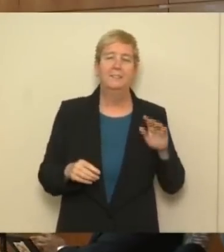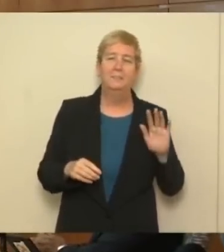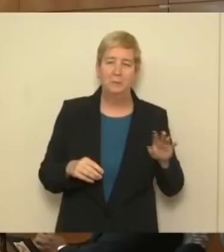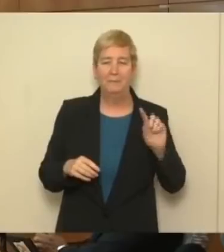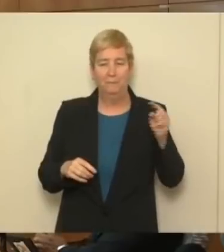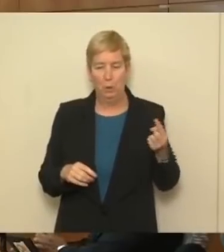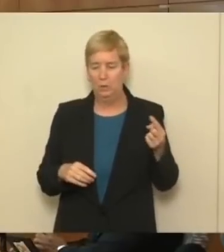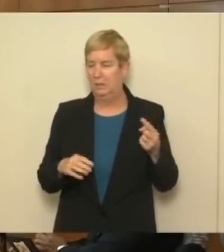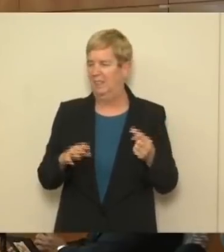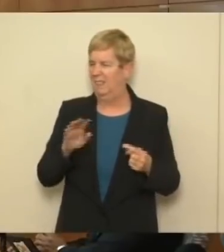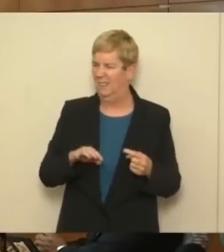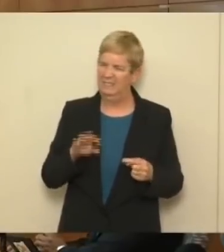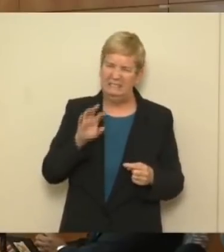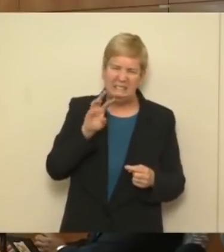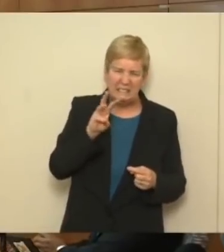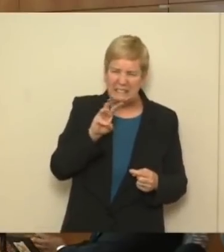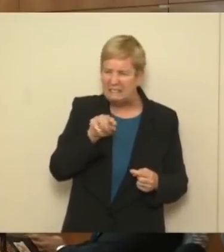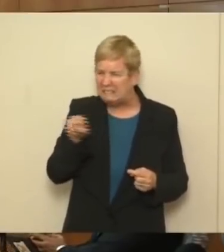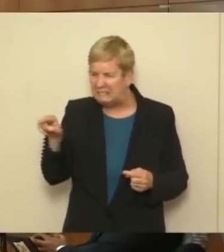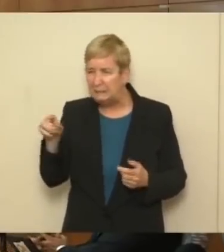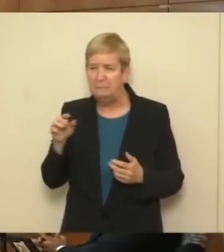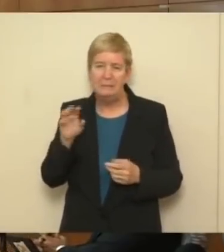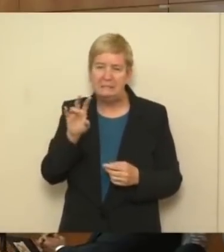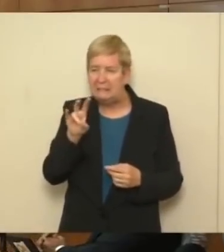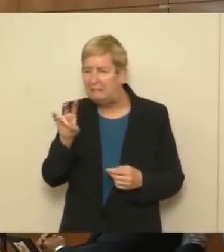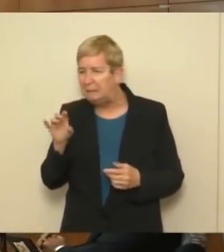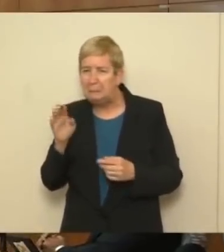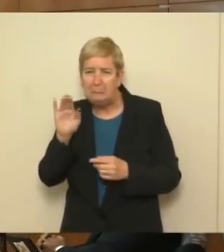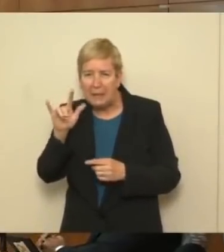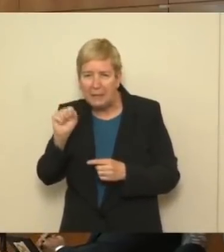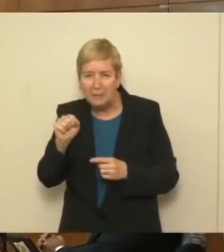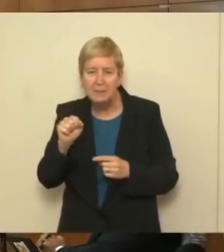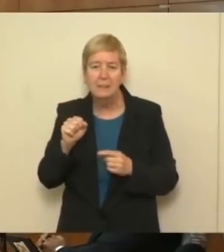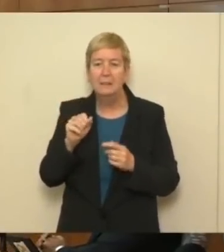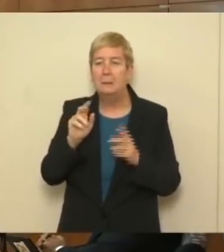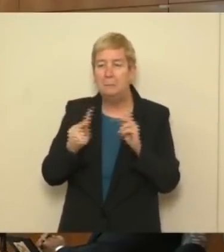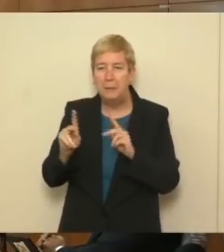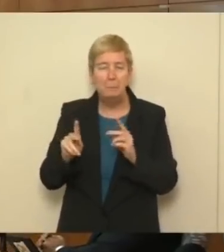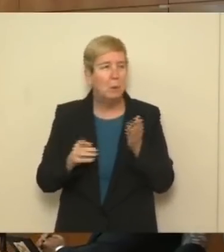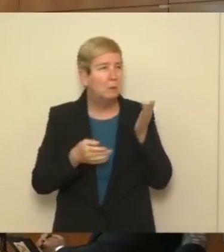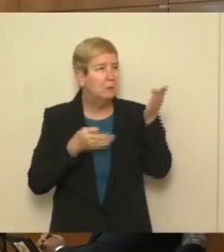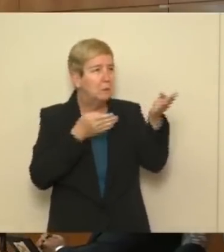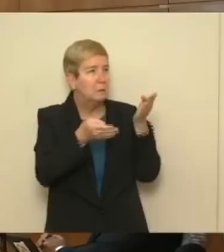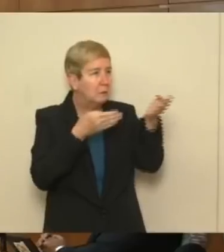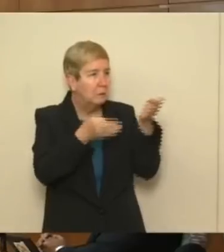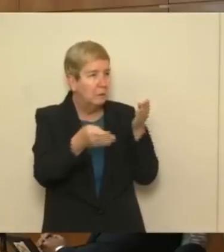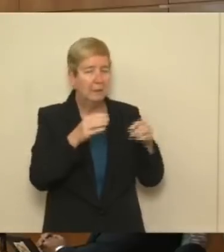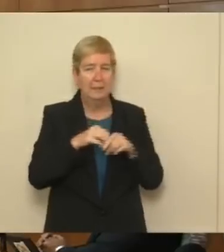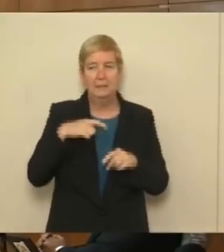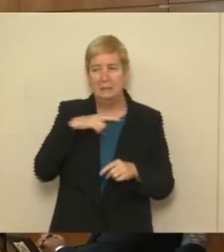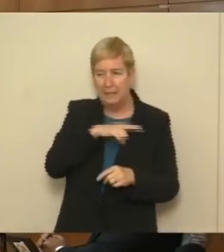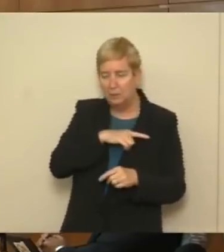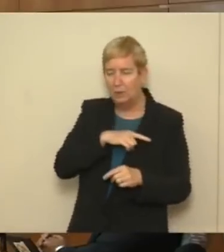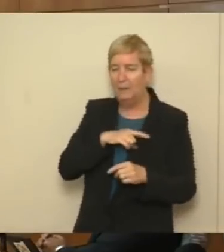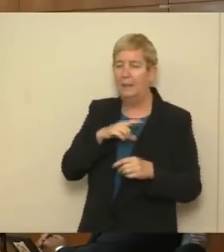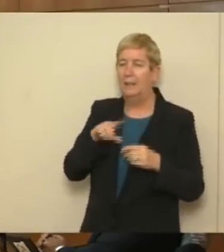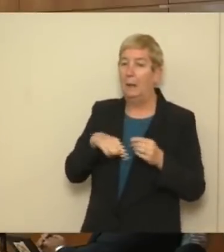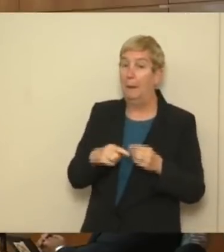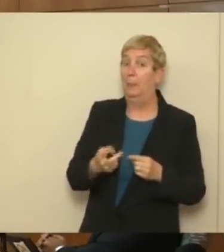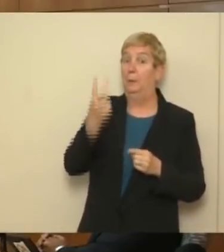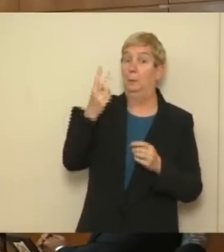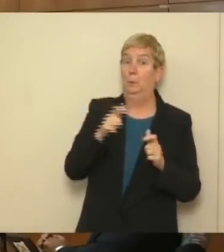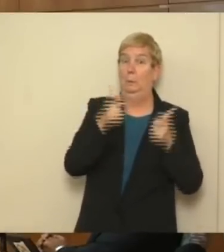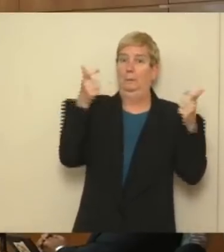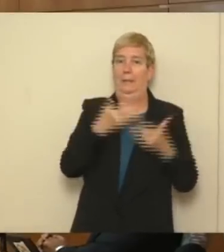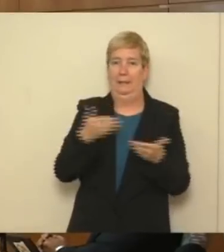half dozen bills that lawmakers sent to you directly or indirectly related to the two big things happening in the world right now,